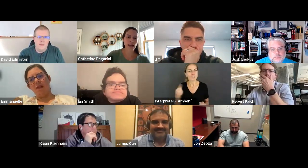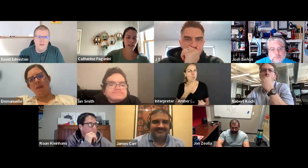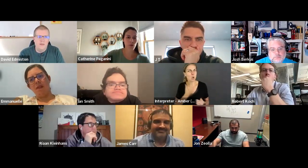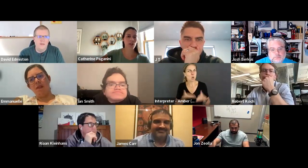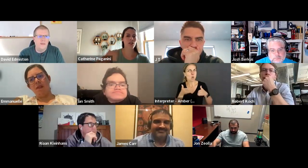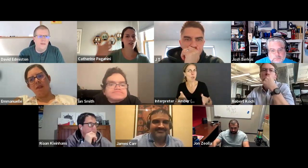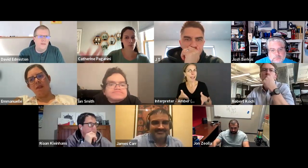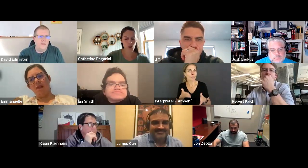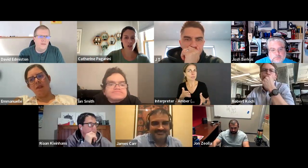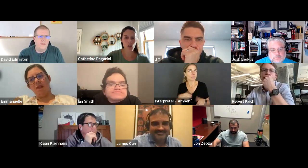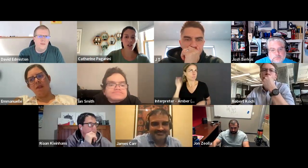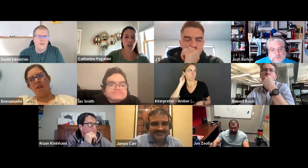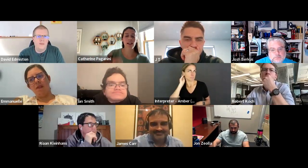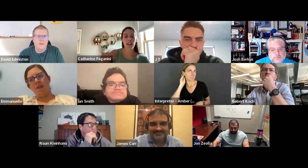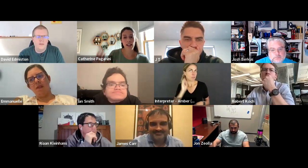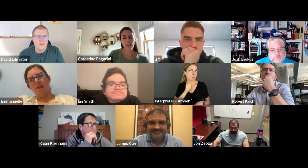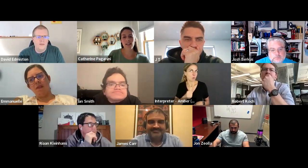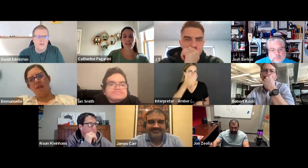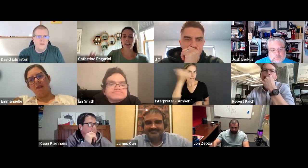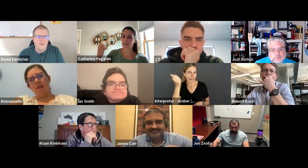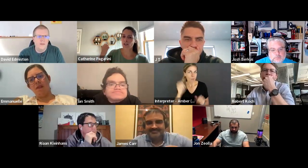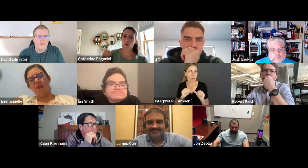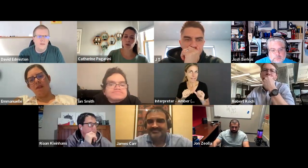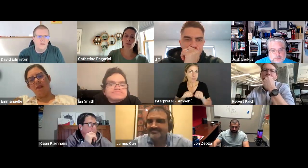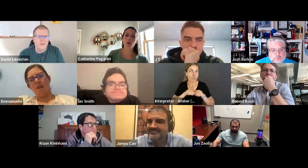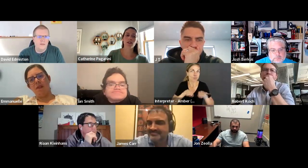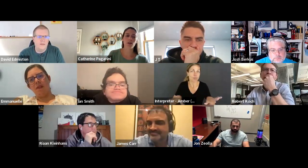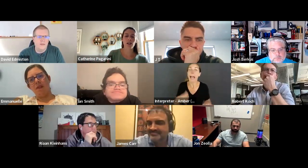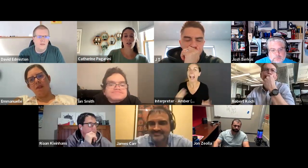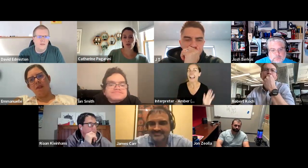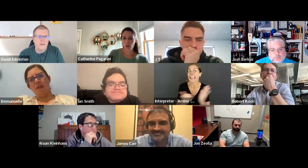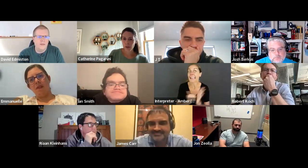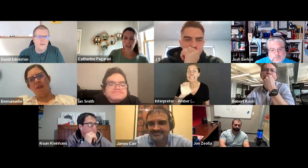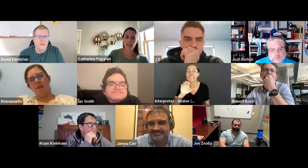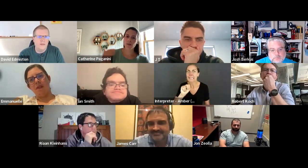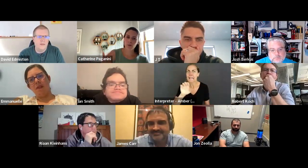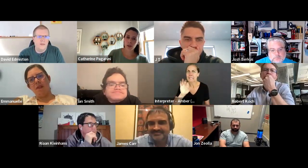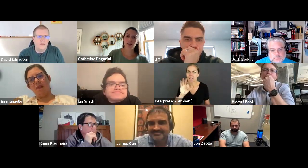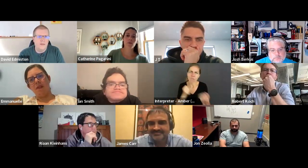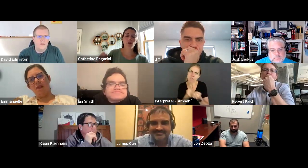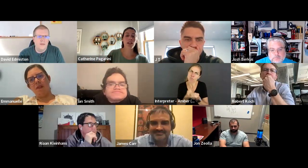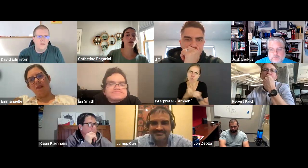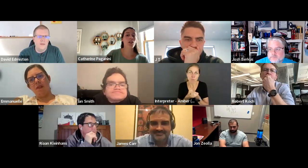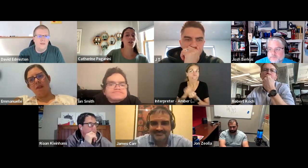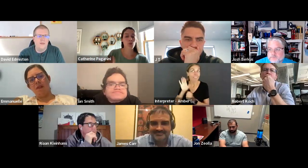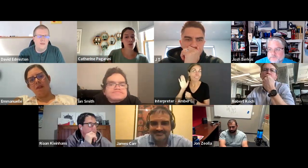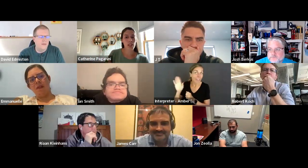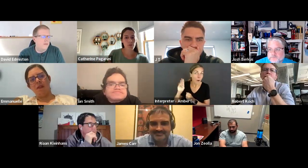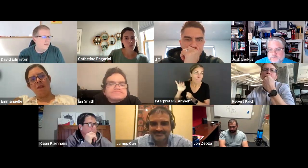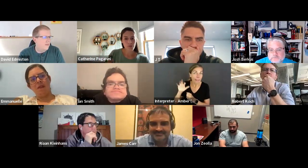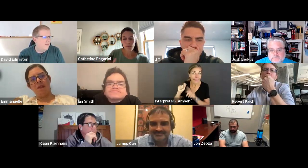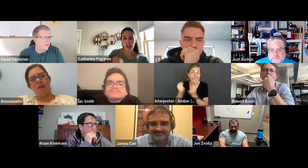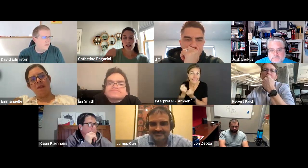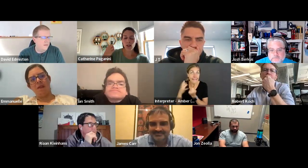don't forget and we continuously push. And then again, the CNCF is super on board, their social media team and PR team. So they will